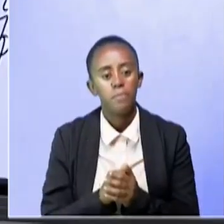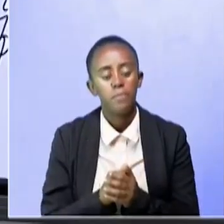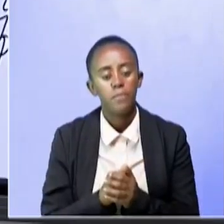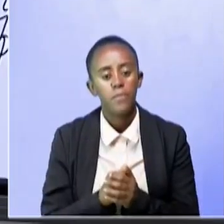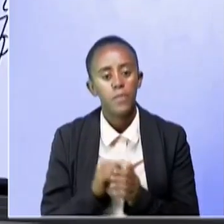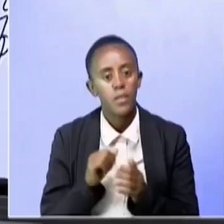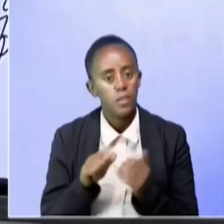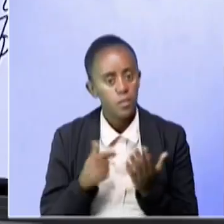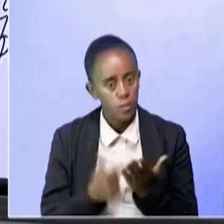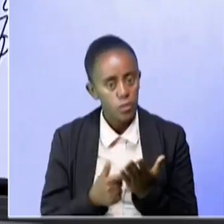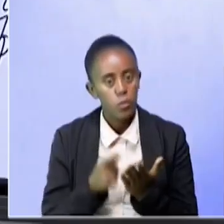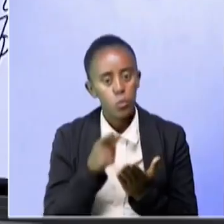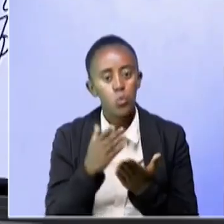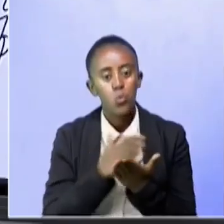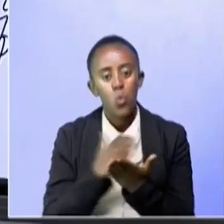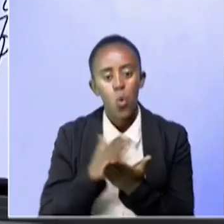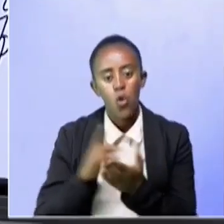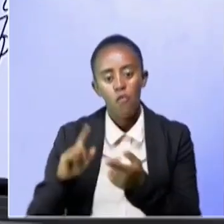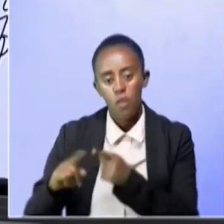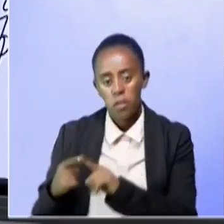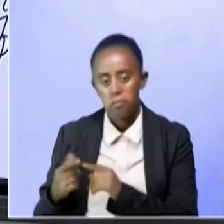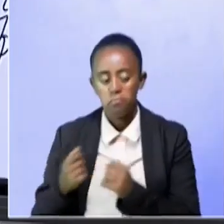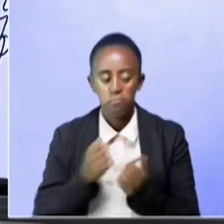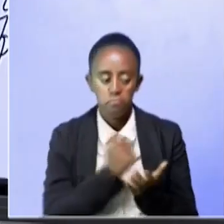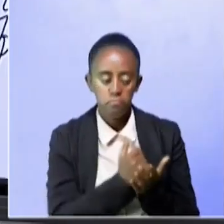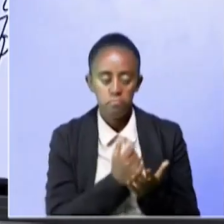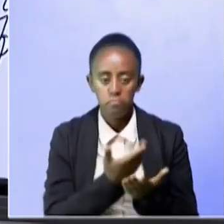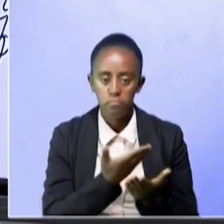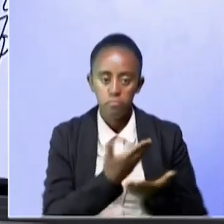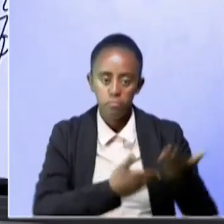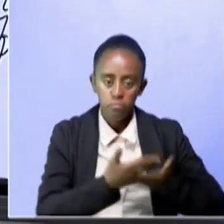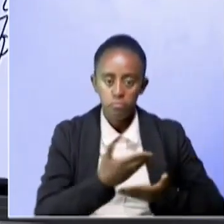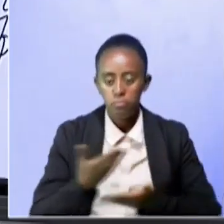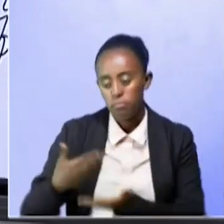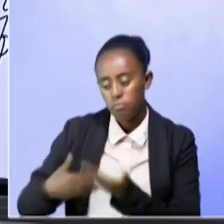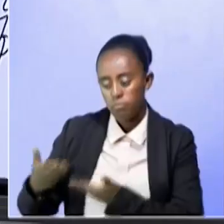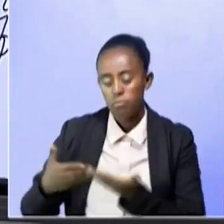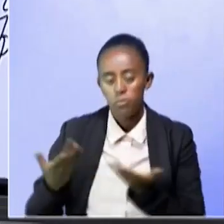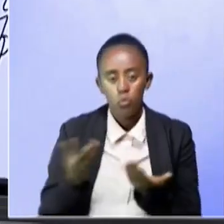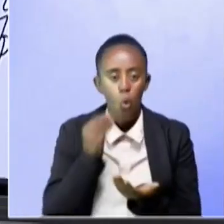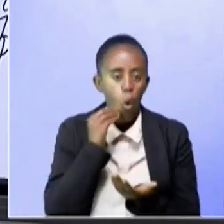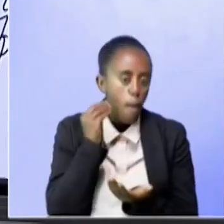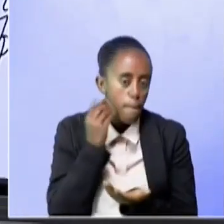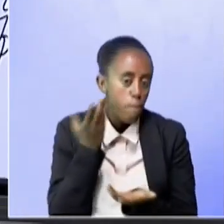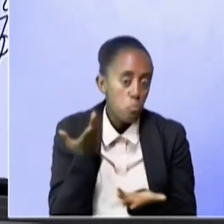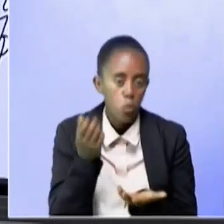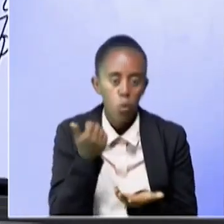So, and share to your friends at home or anywhere else.